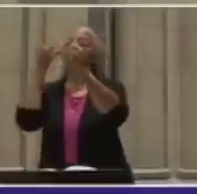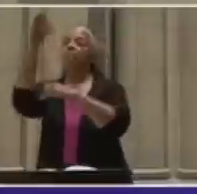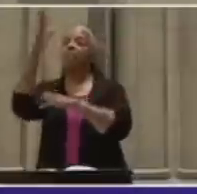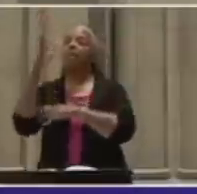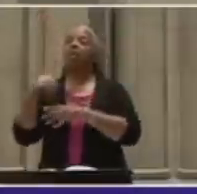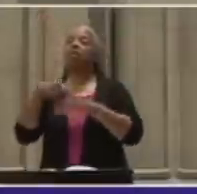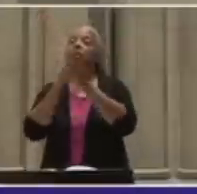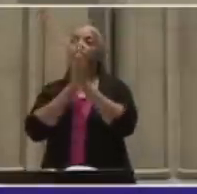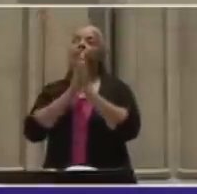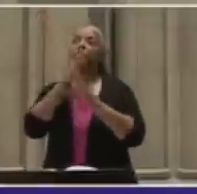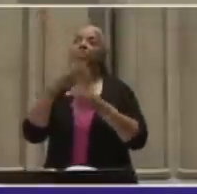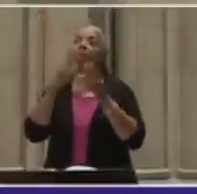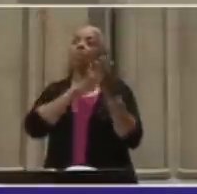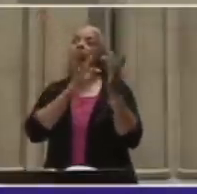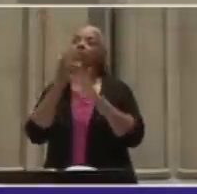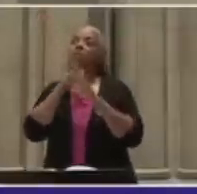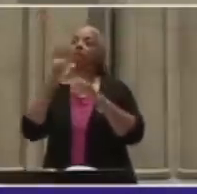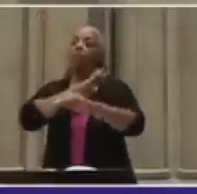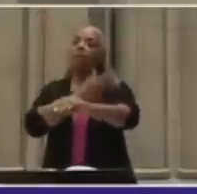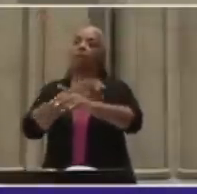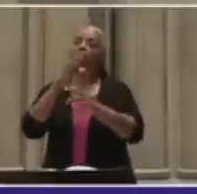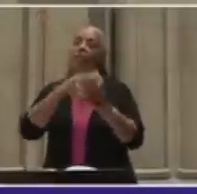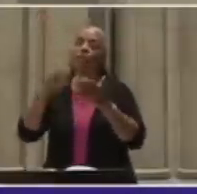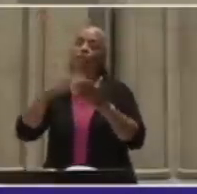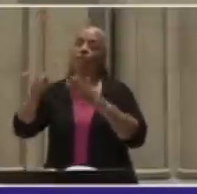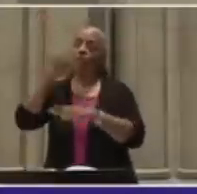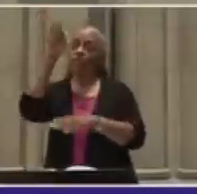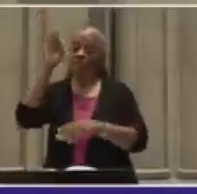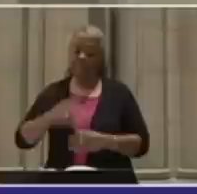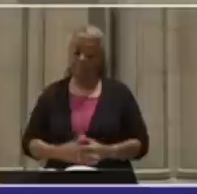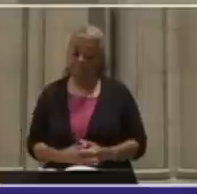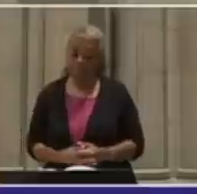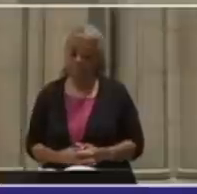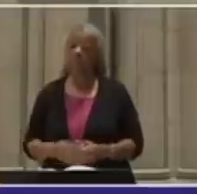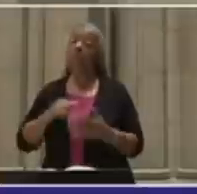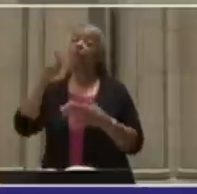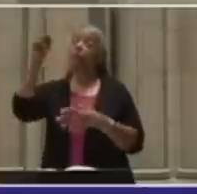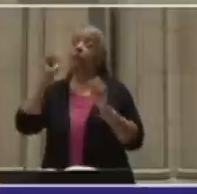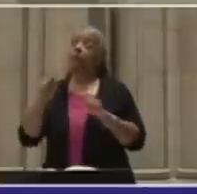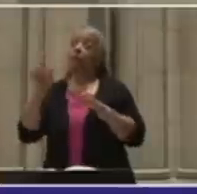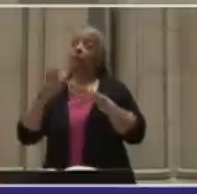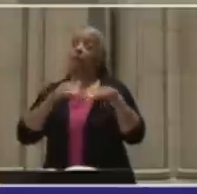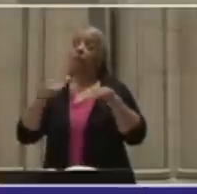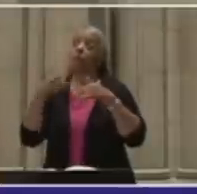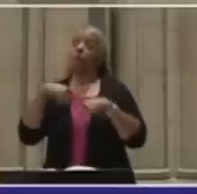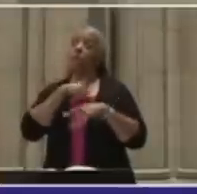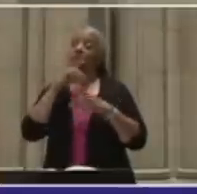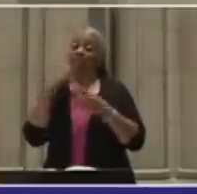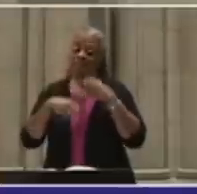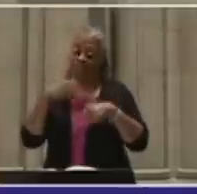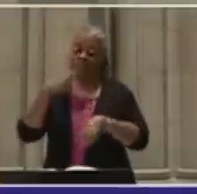we pray in the name of Jesus and the power of the Holy Spirit that you might walk with us in these